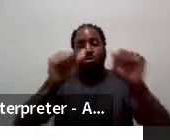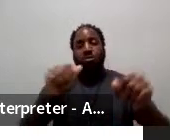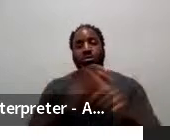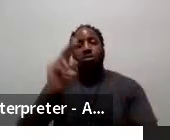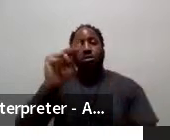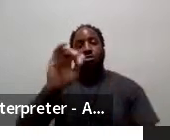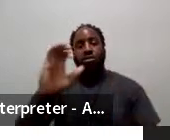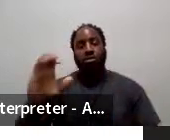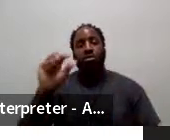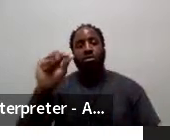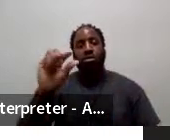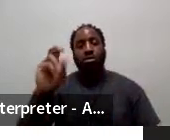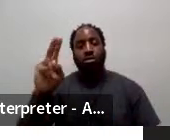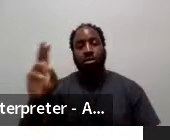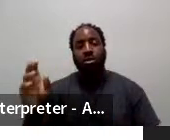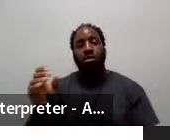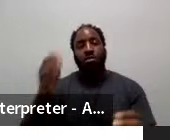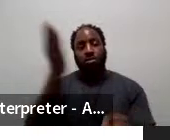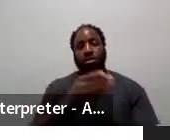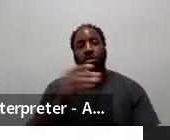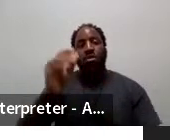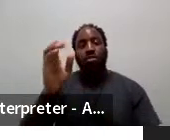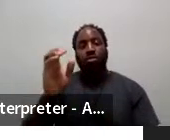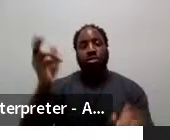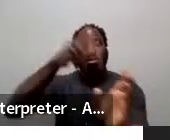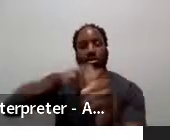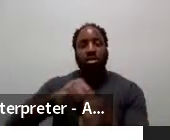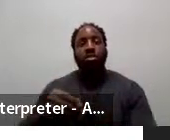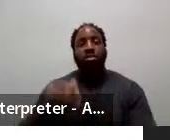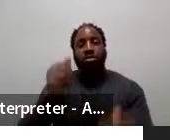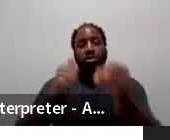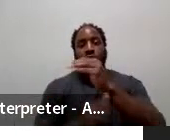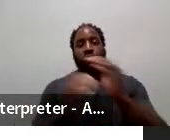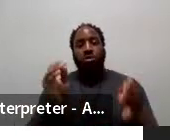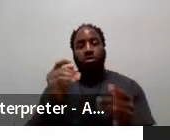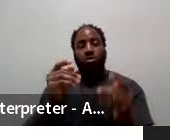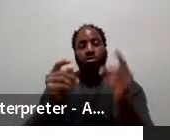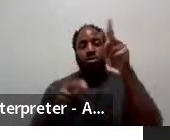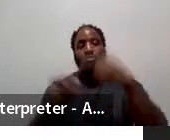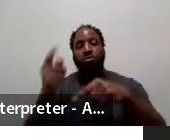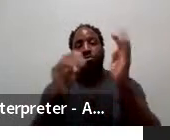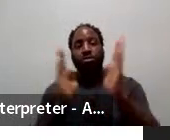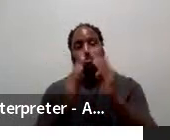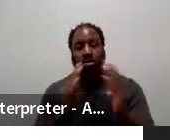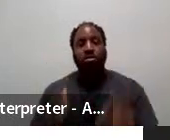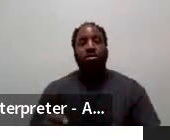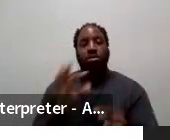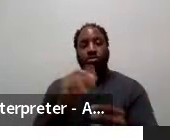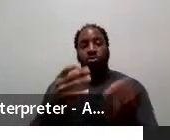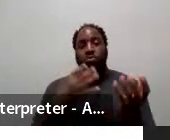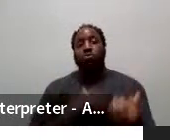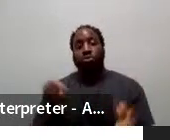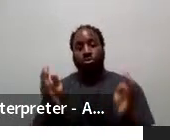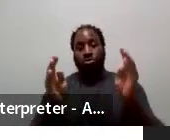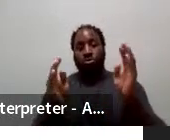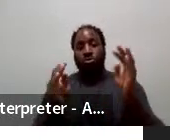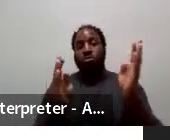nyc.gov/engage under upcoming meetings. If you're calling in by phone, please dial into one of the 2 numbers listed below.